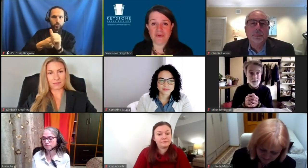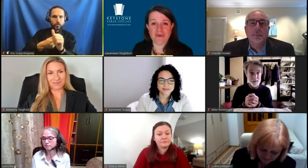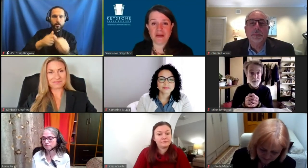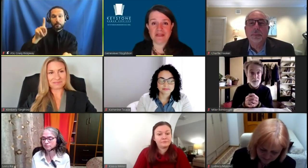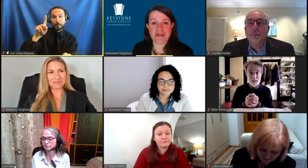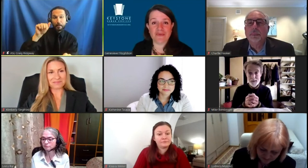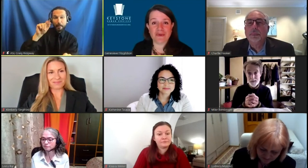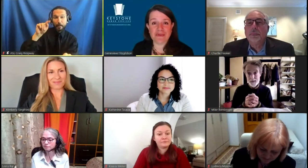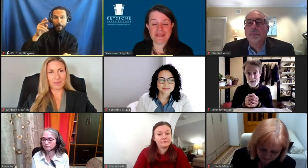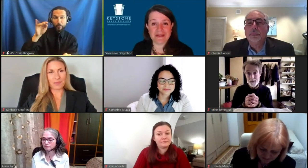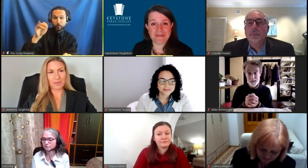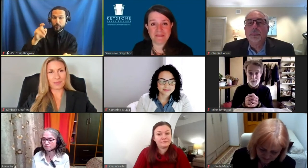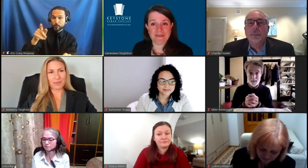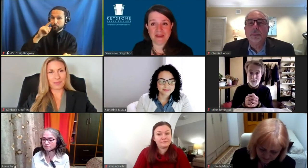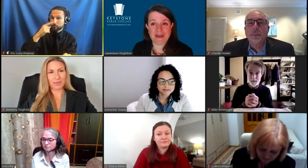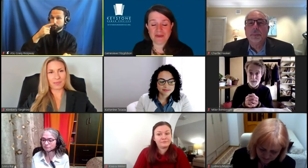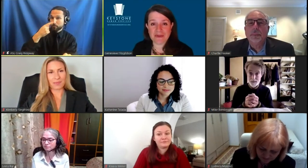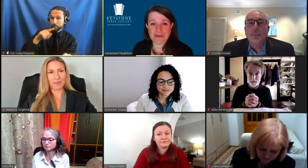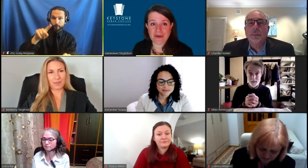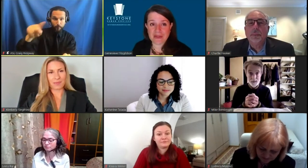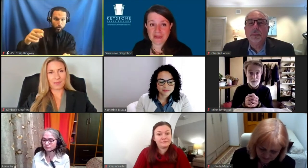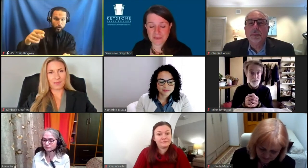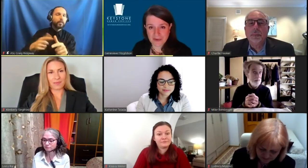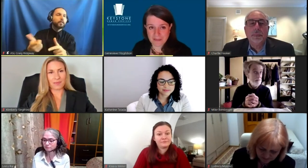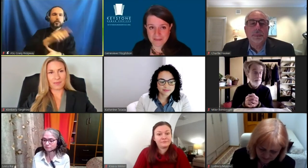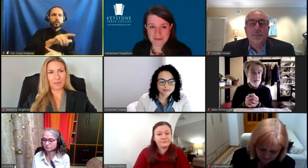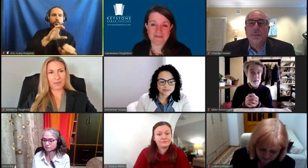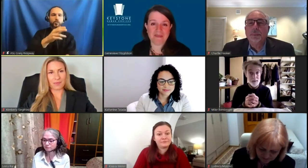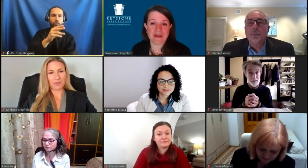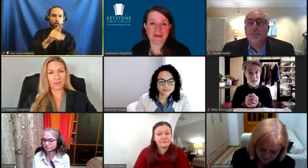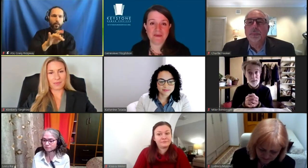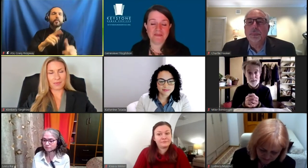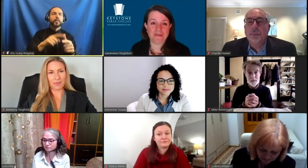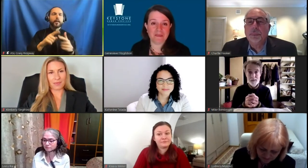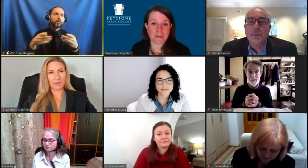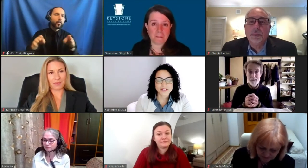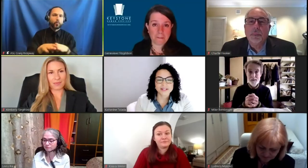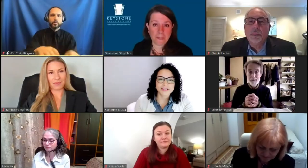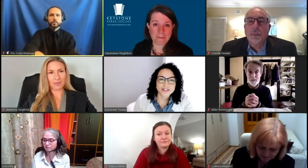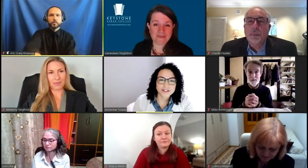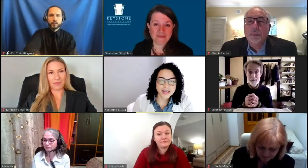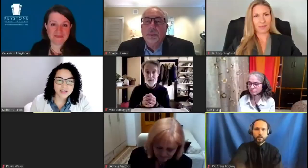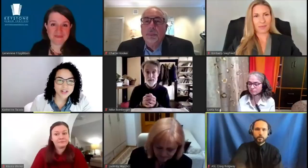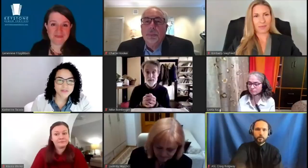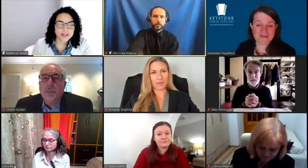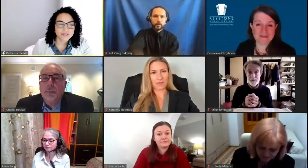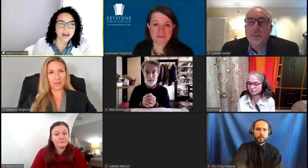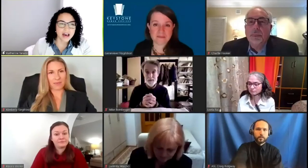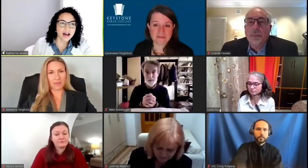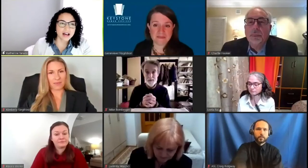Katherine, would you mind to go first? And then I'll turn to Charlie and then we'll wrap up. Thank you. Sure. Thank you,